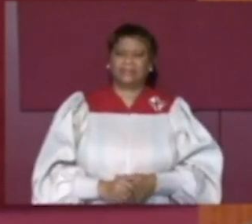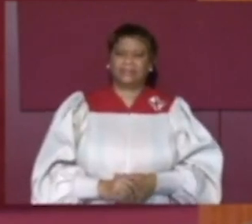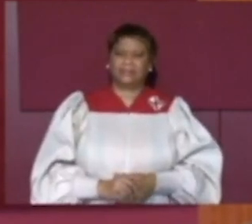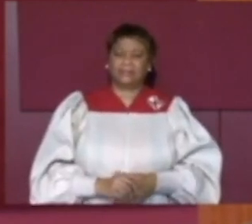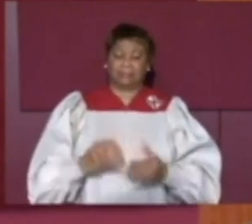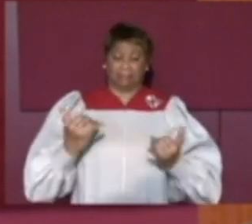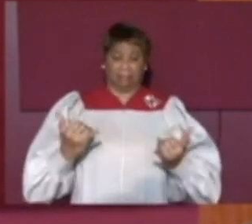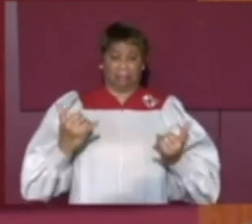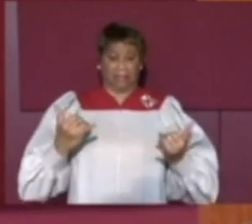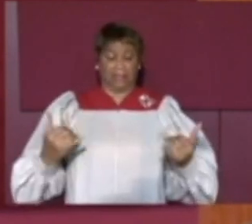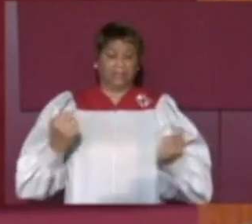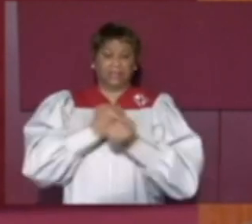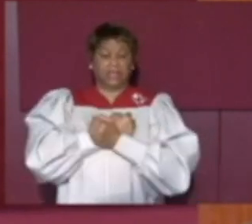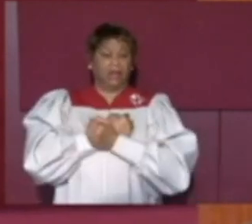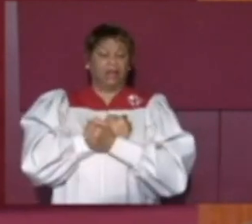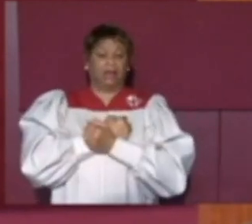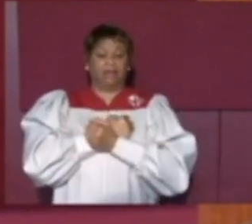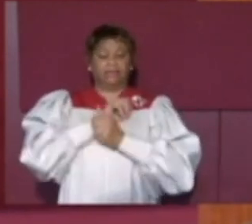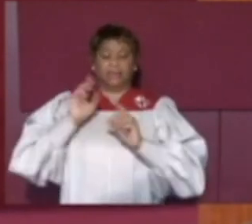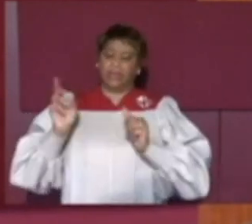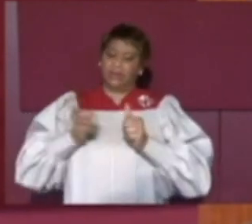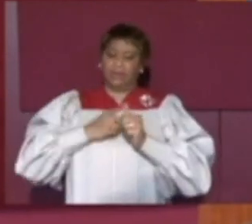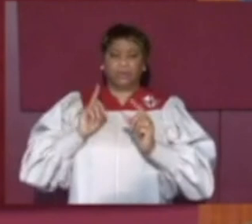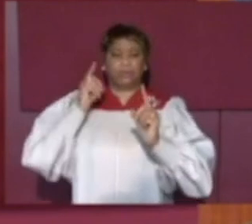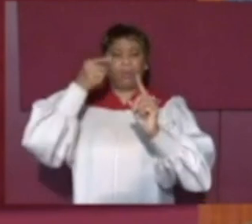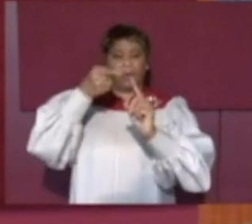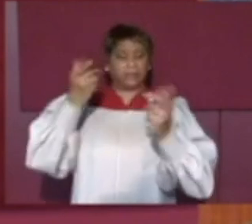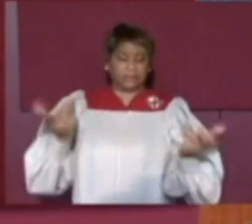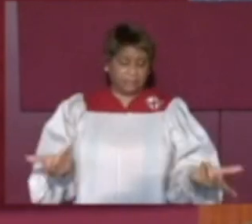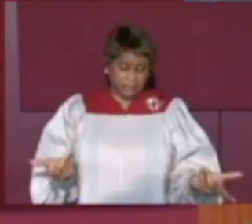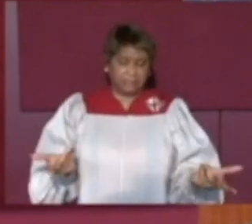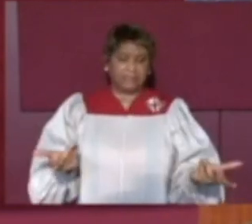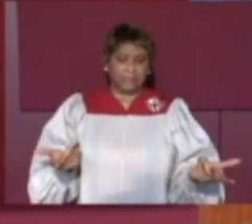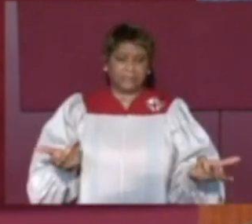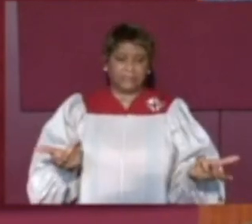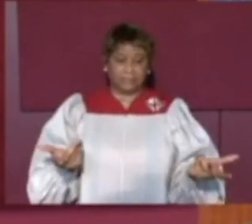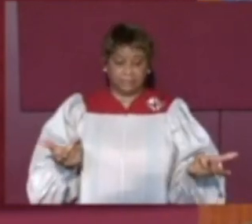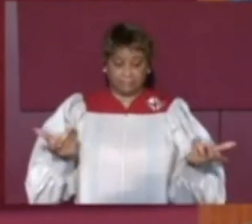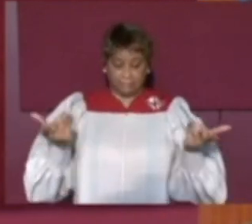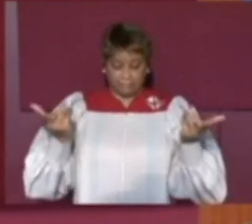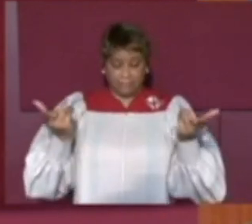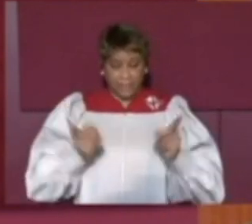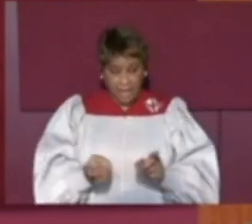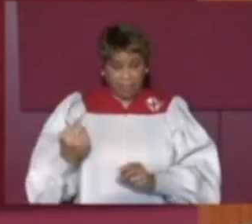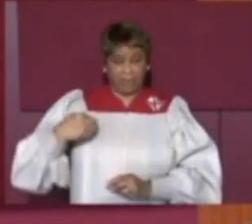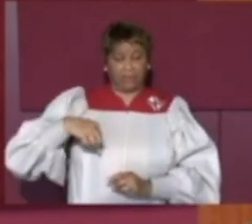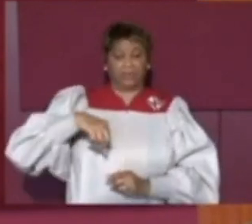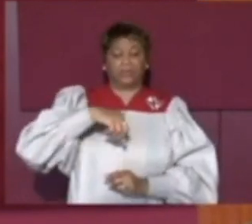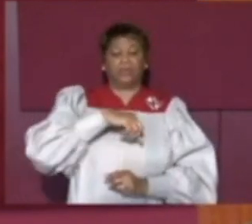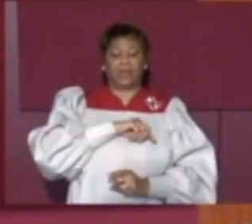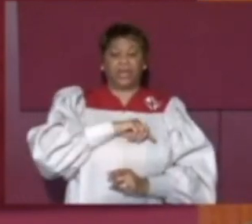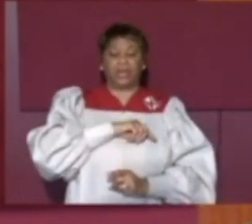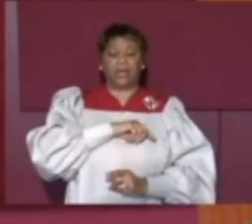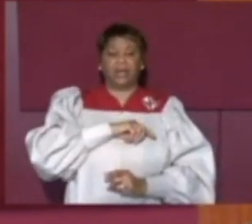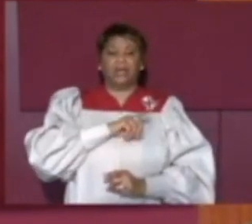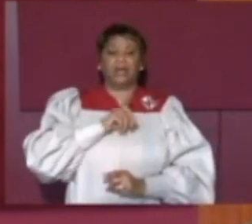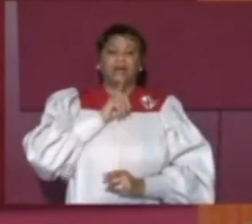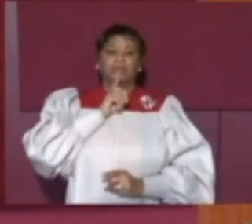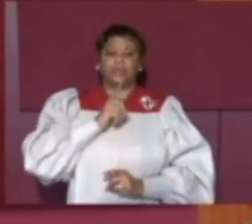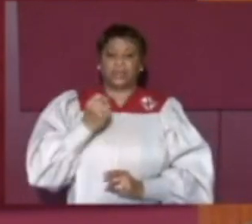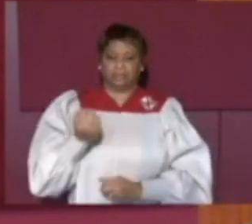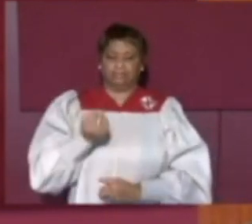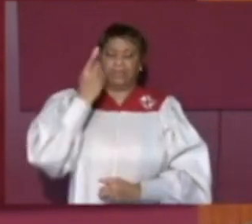this is love. Here's your point number one. This is love when we are